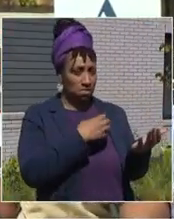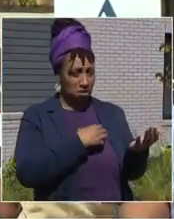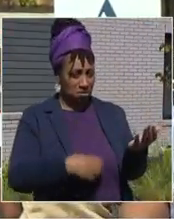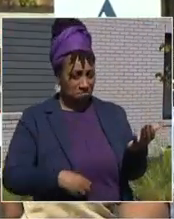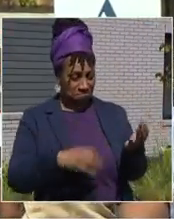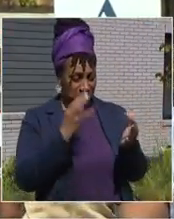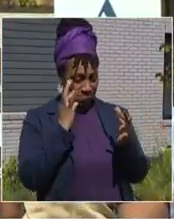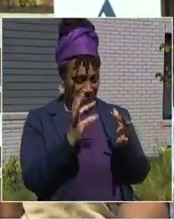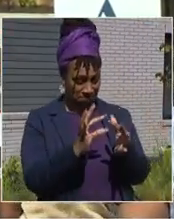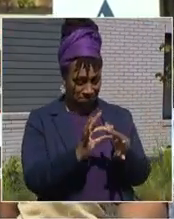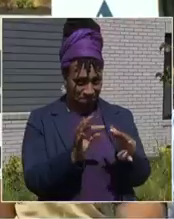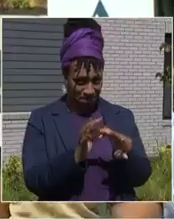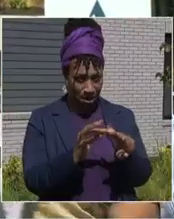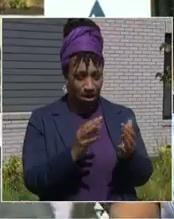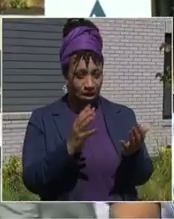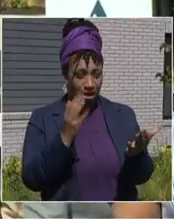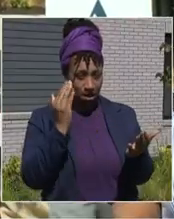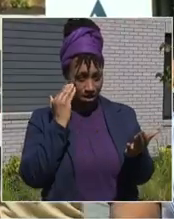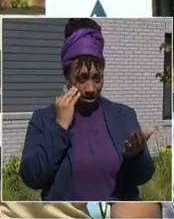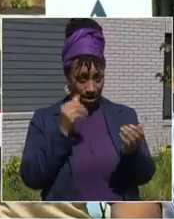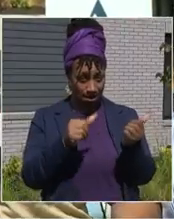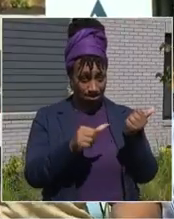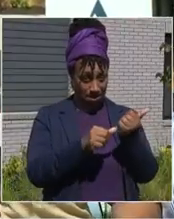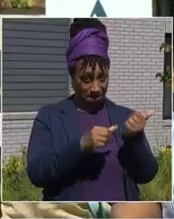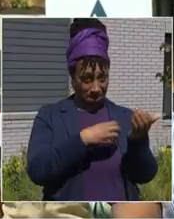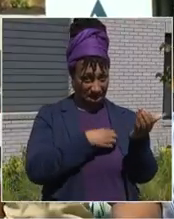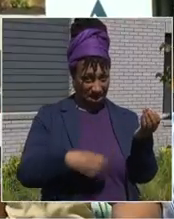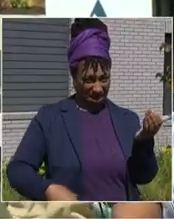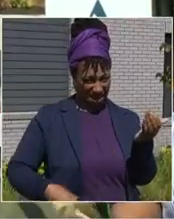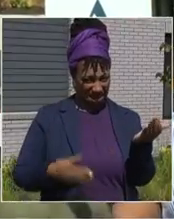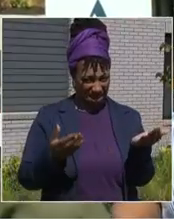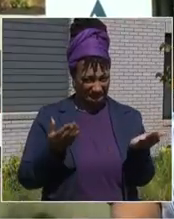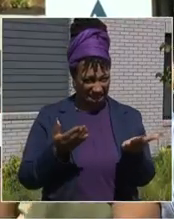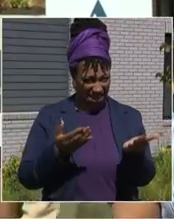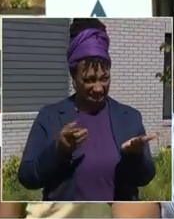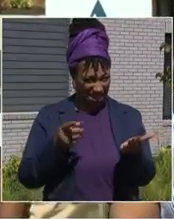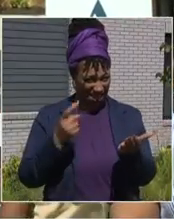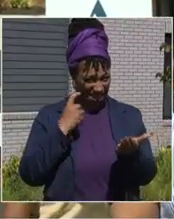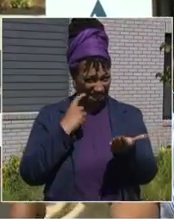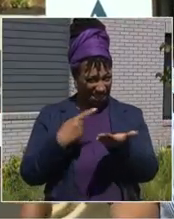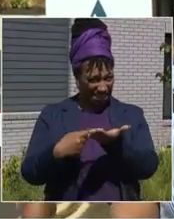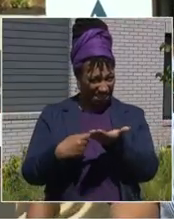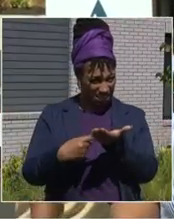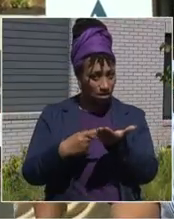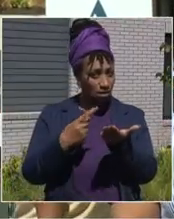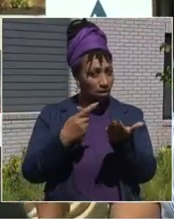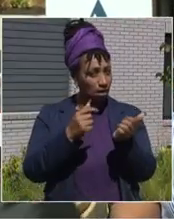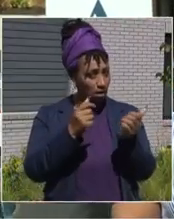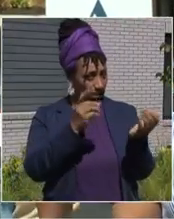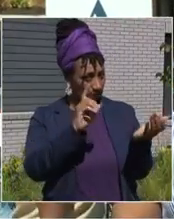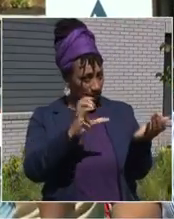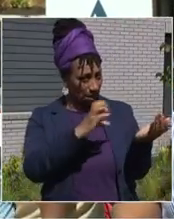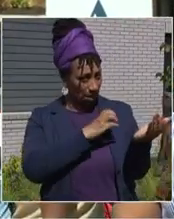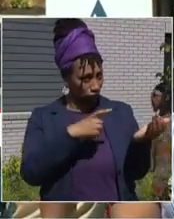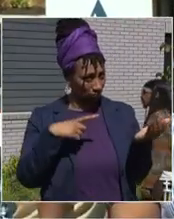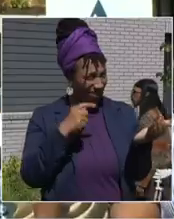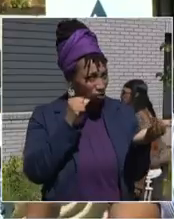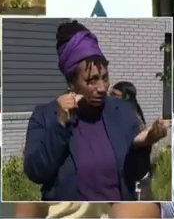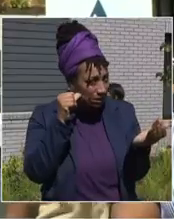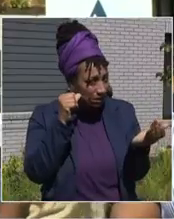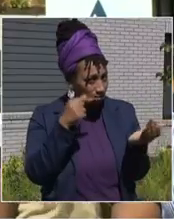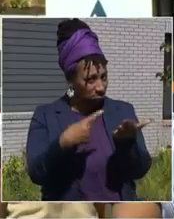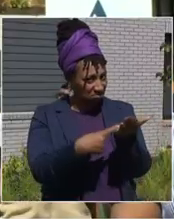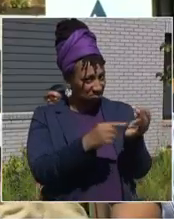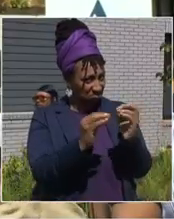recent discussions with the council, I think, as of yesterday. I hope there are no changes. There was a lot of discussion in the